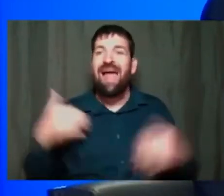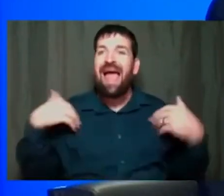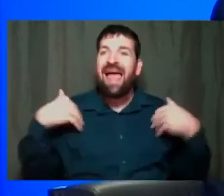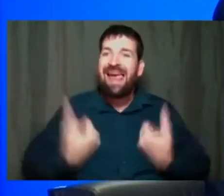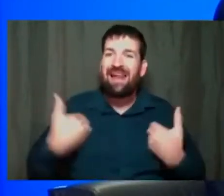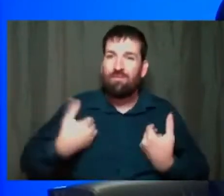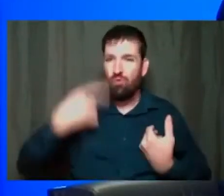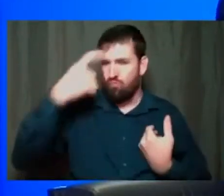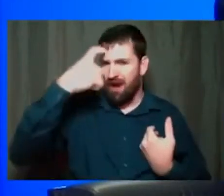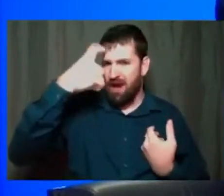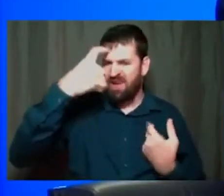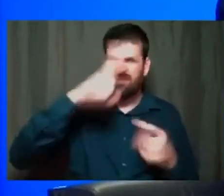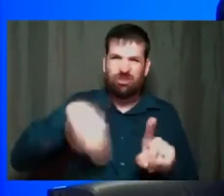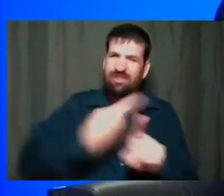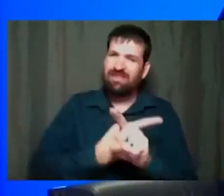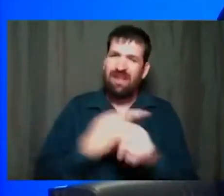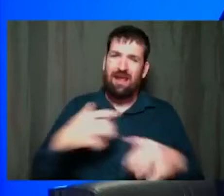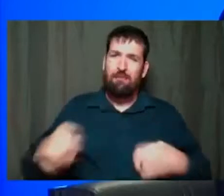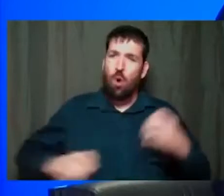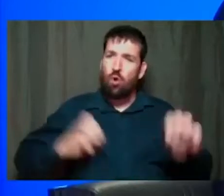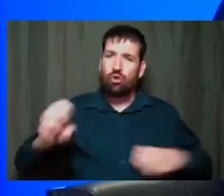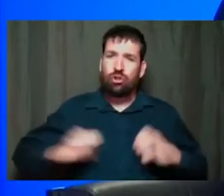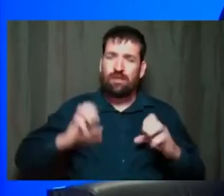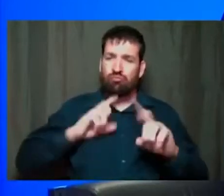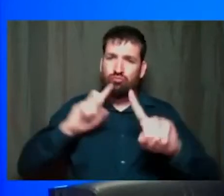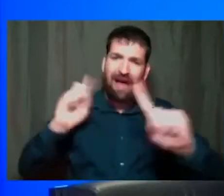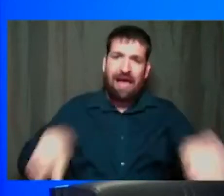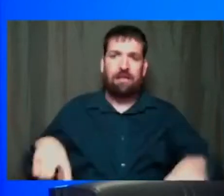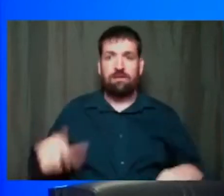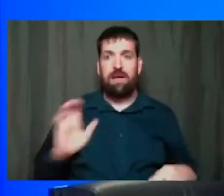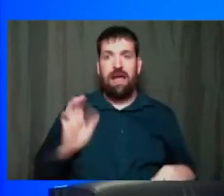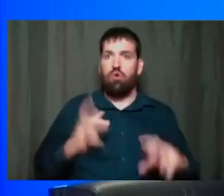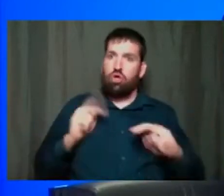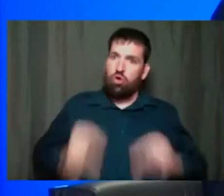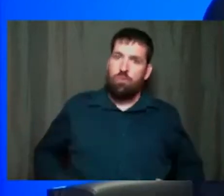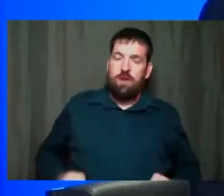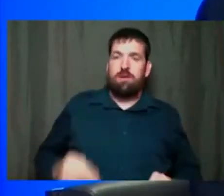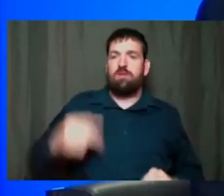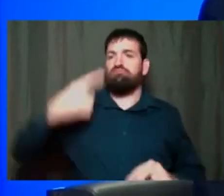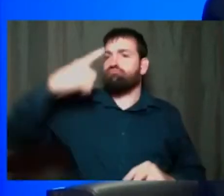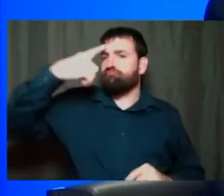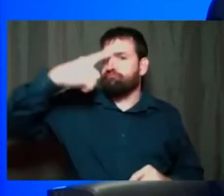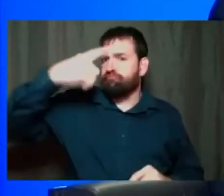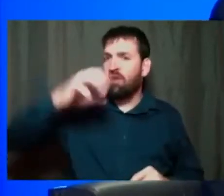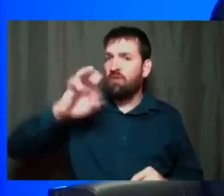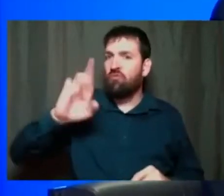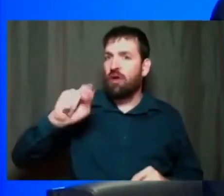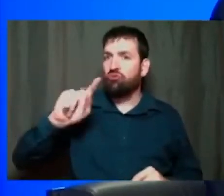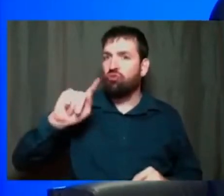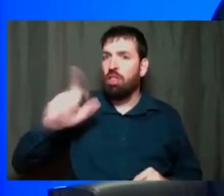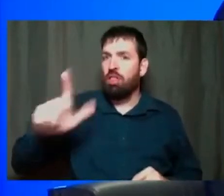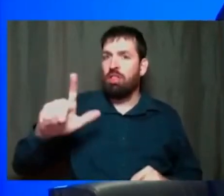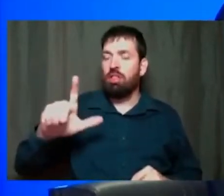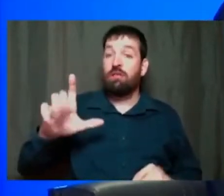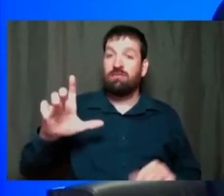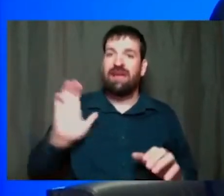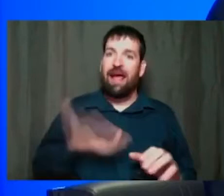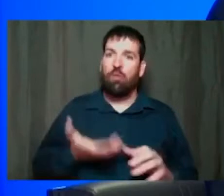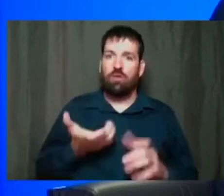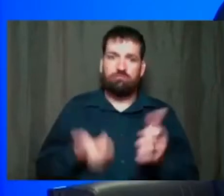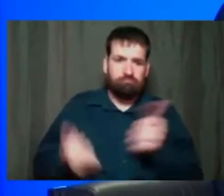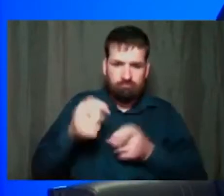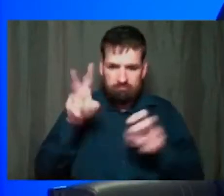emotional reaction. We lose what makes us human, that prefrontal cortical ability, which is where we have executive function, attention